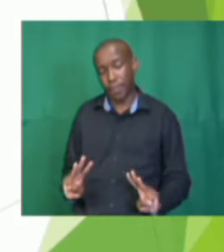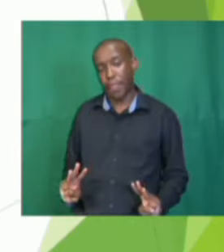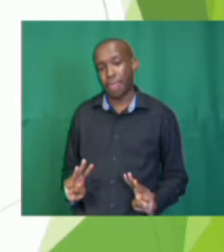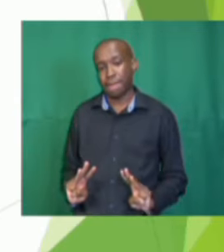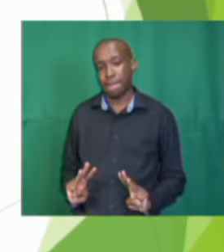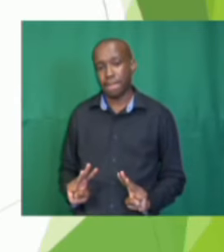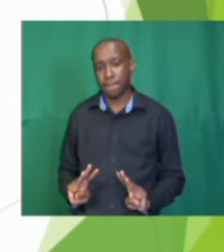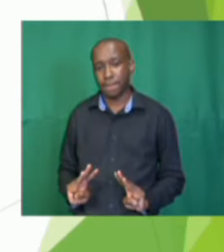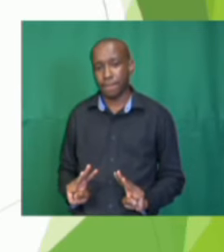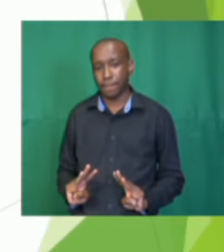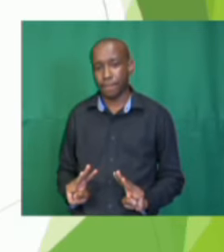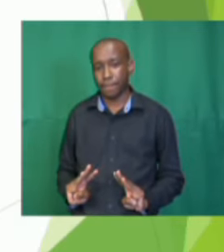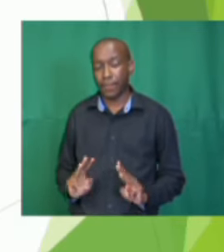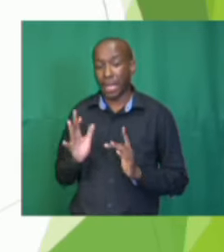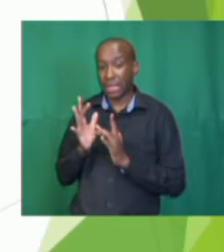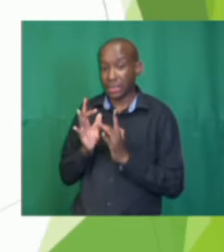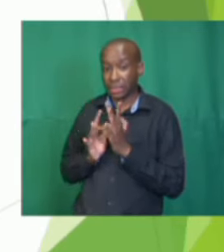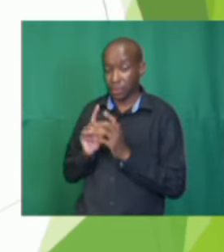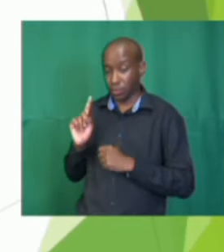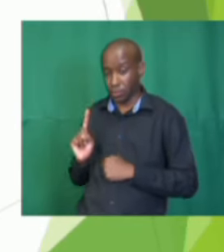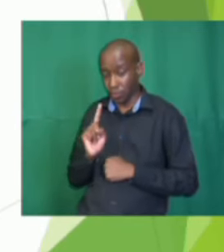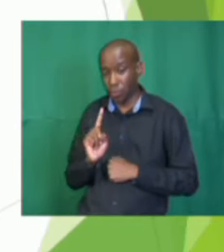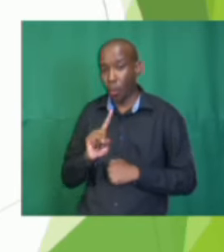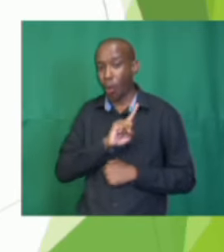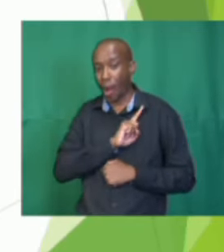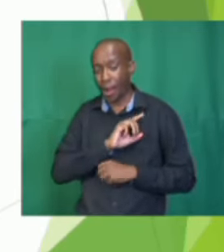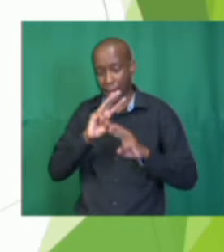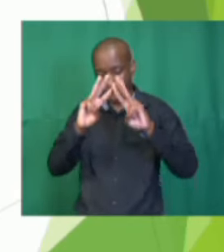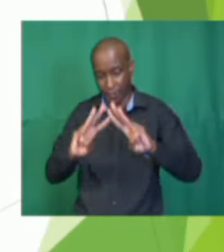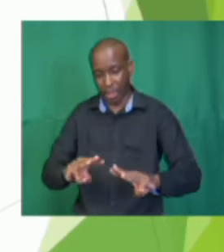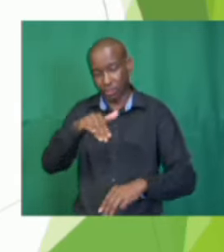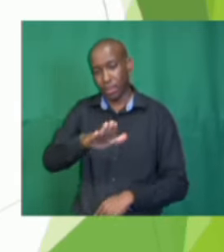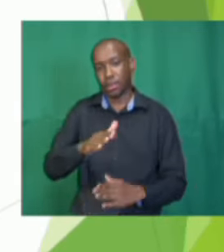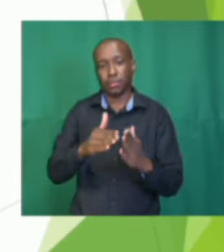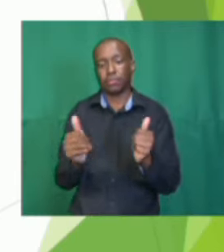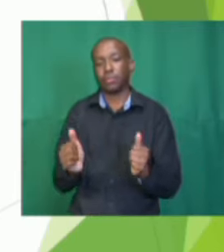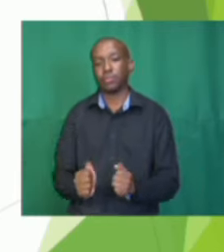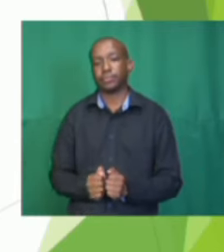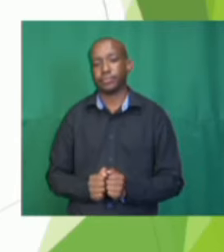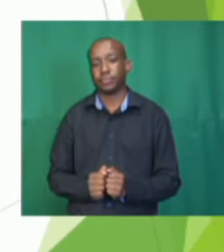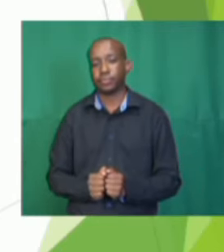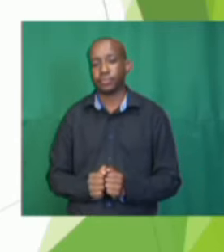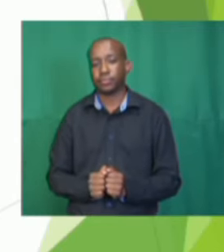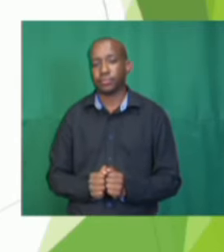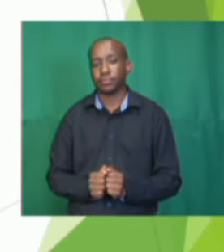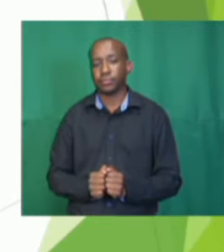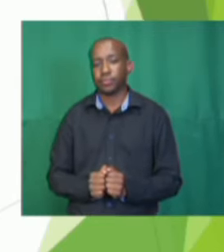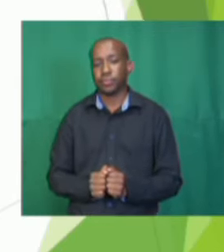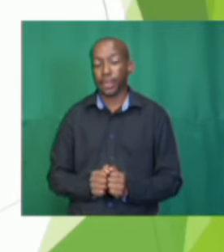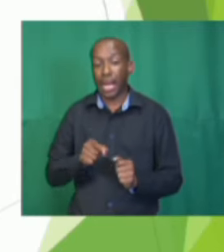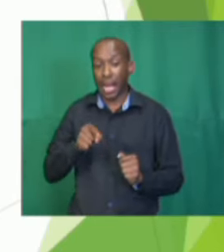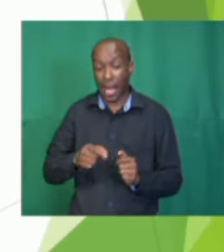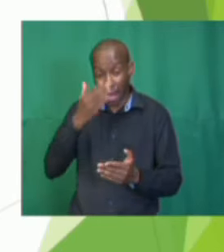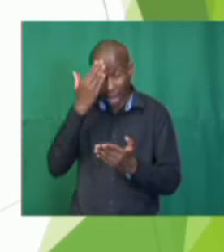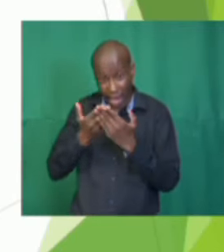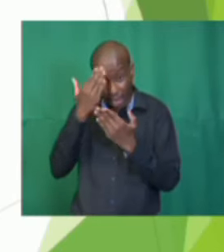He has come to bring peace. And we can also say that we learn from the story